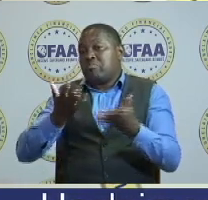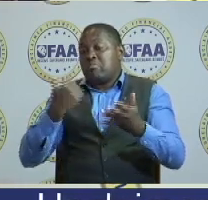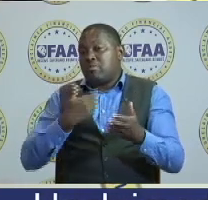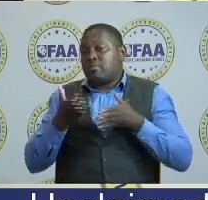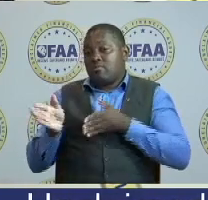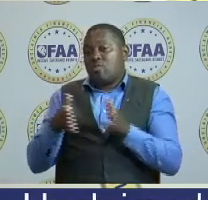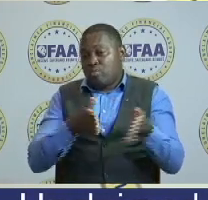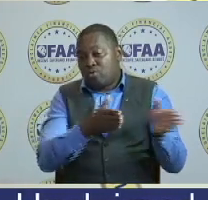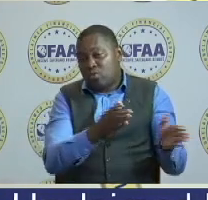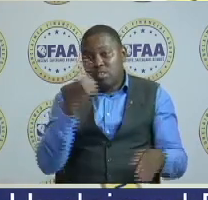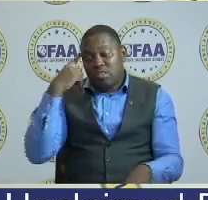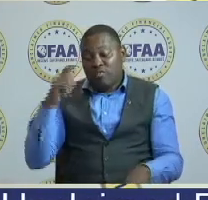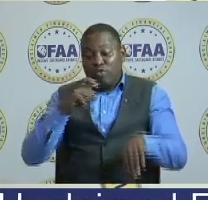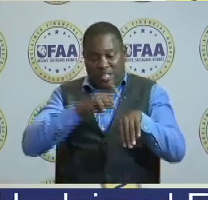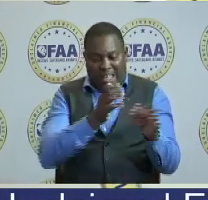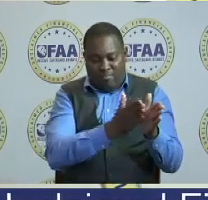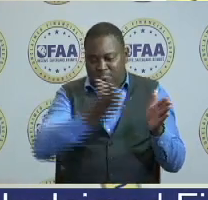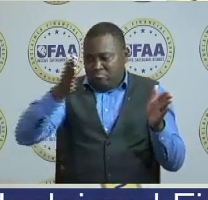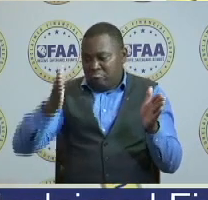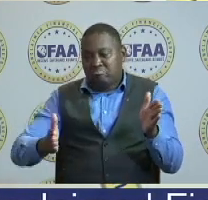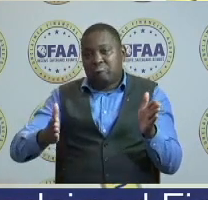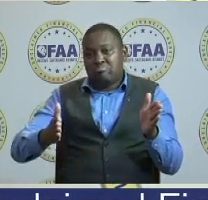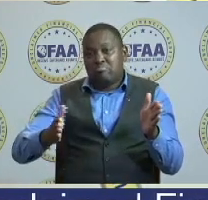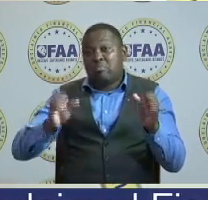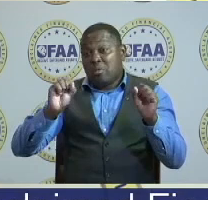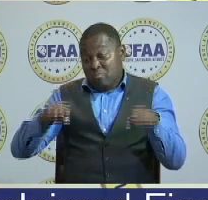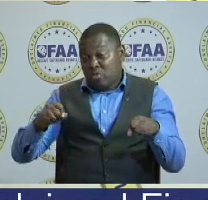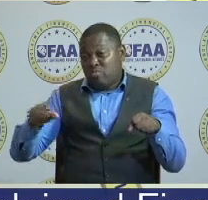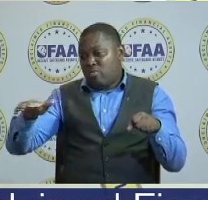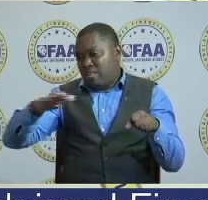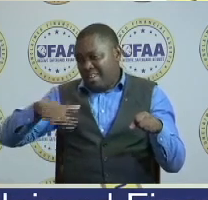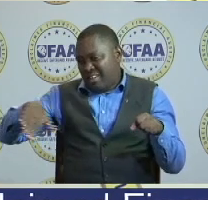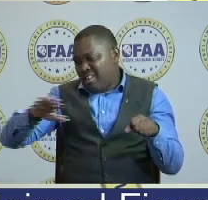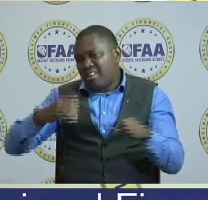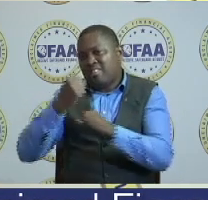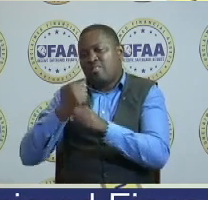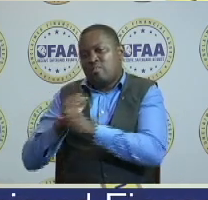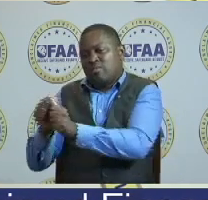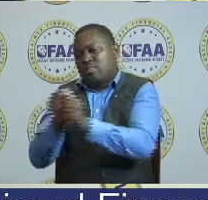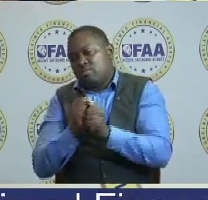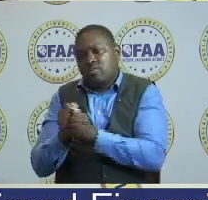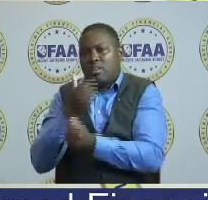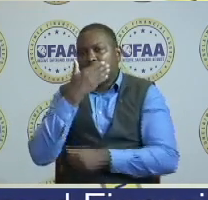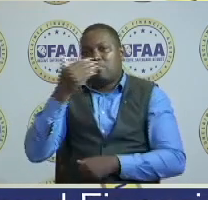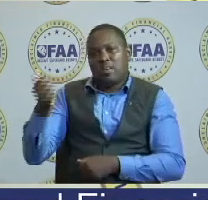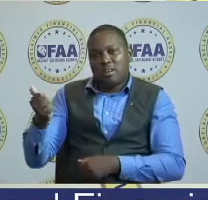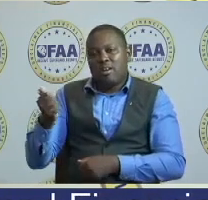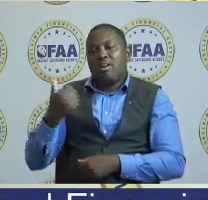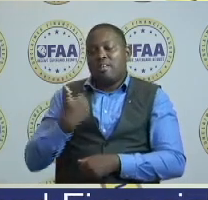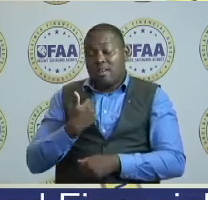for a moratorium that will create an environment where we can work better together, where we can have a better